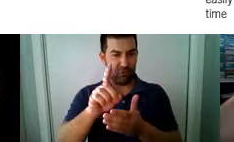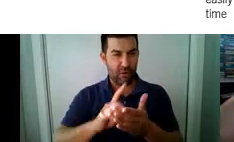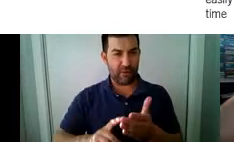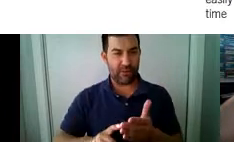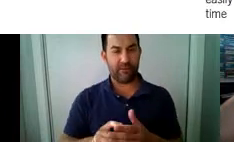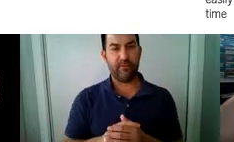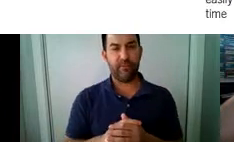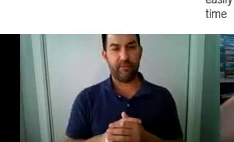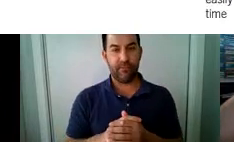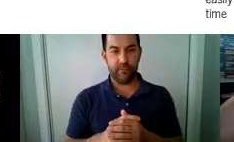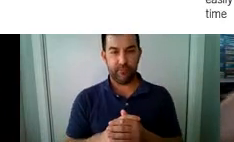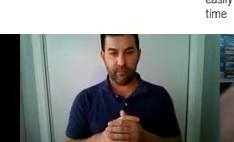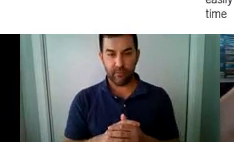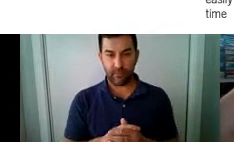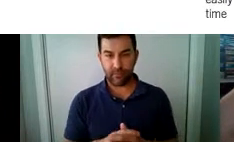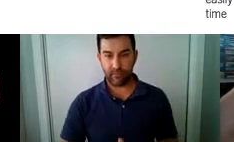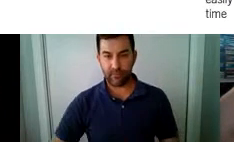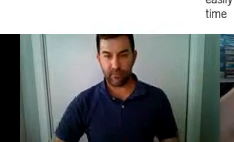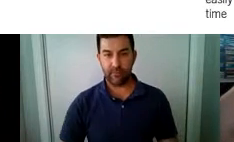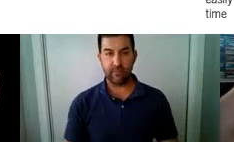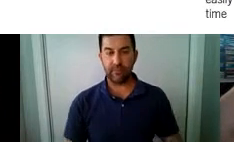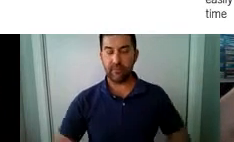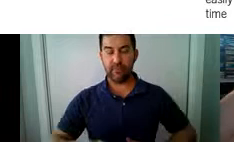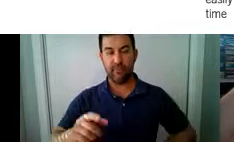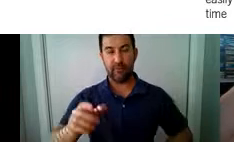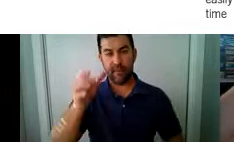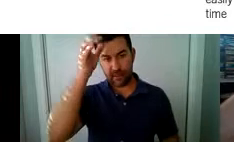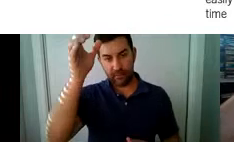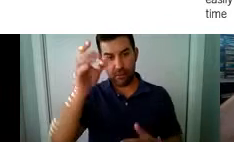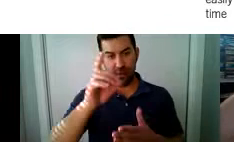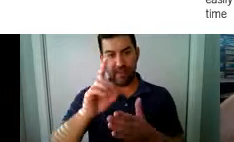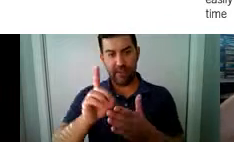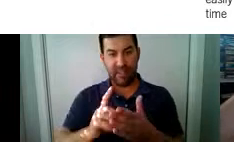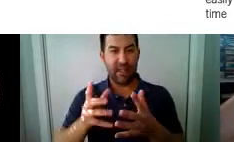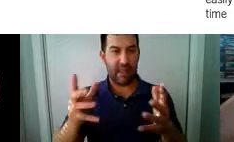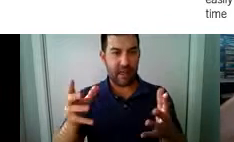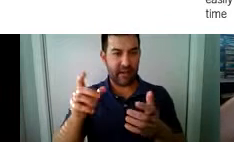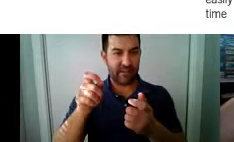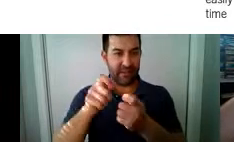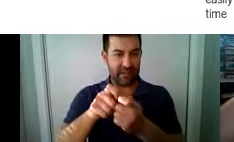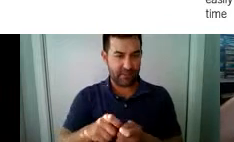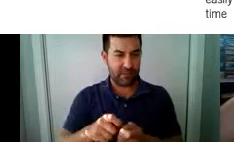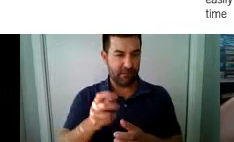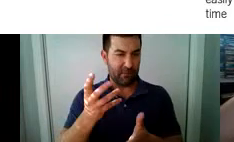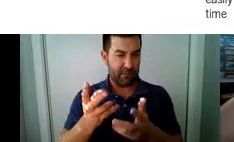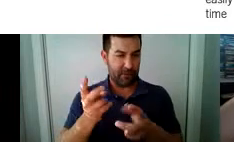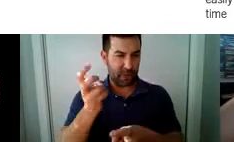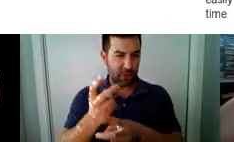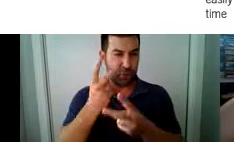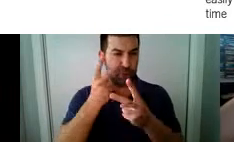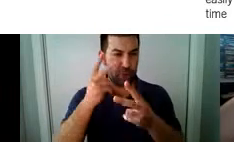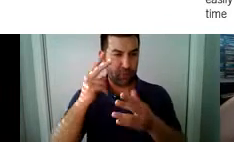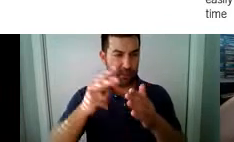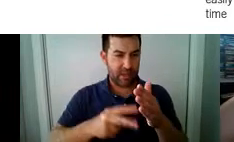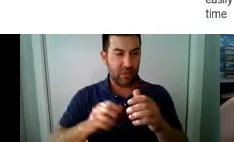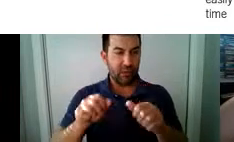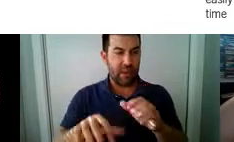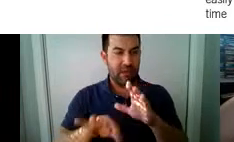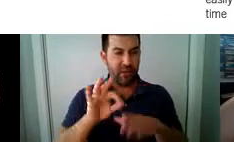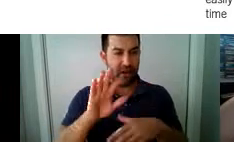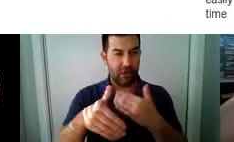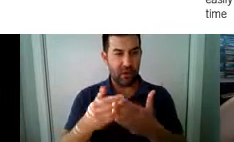So this is some more detail on the conceptual design. It's a lot of detail here. I realize it's probably pretty hard to read, but you can find all of these